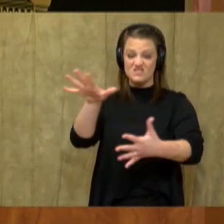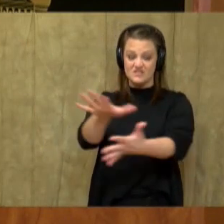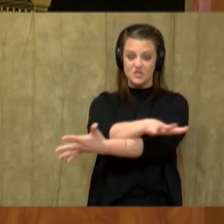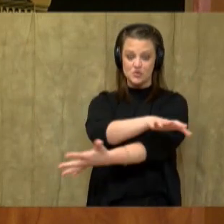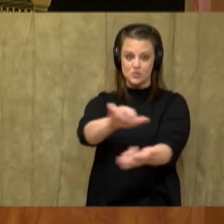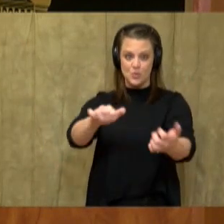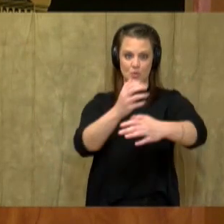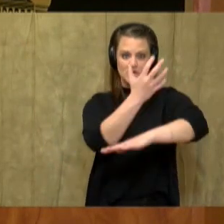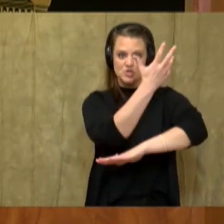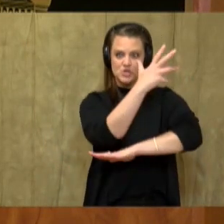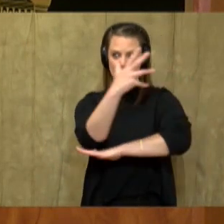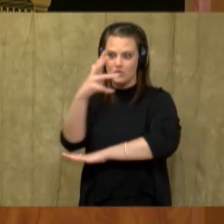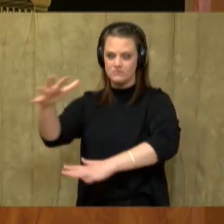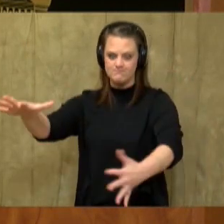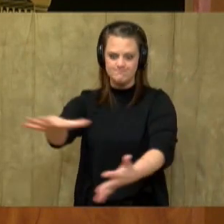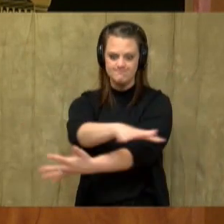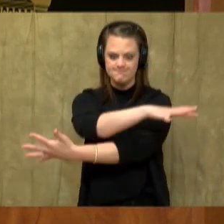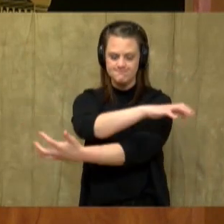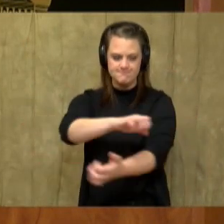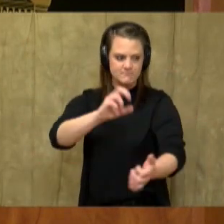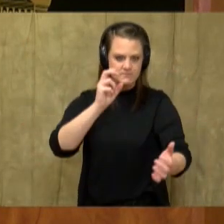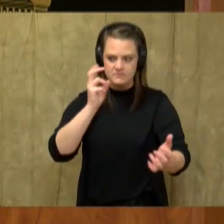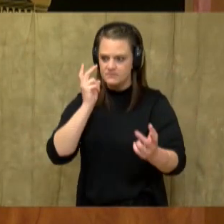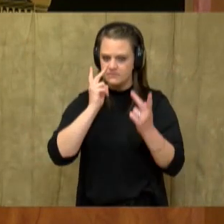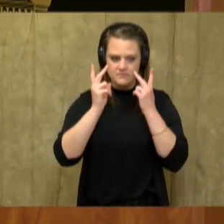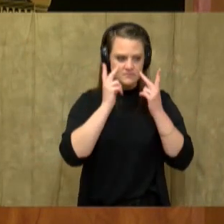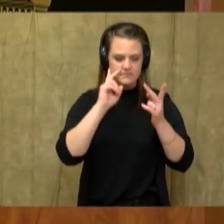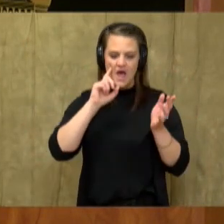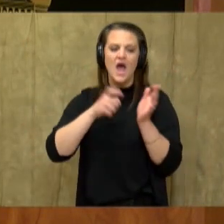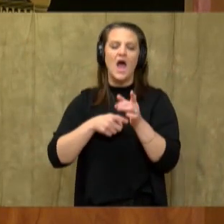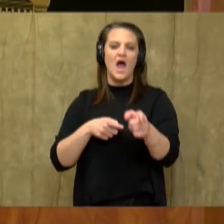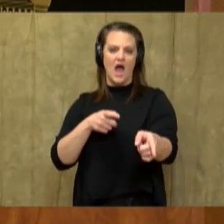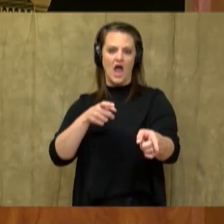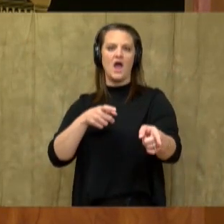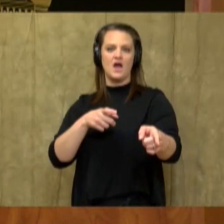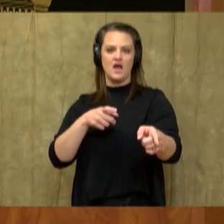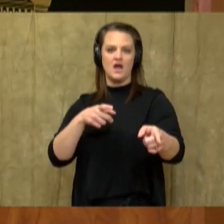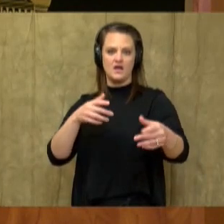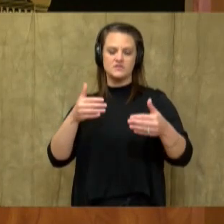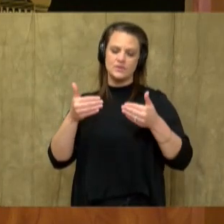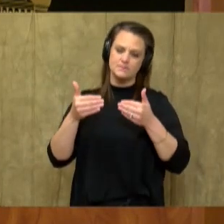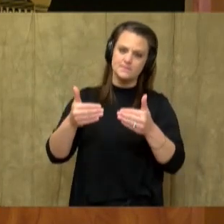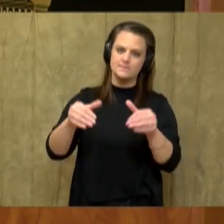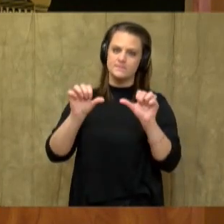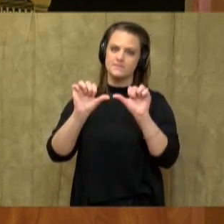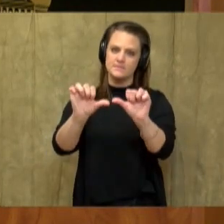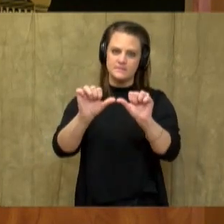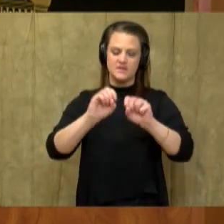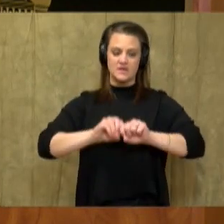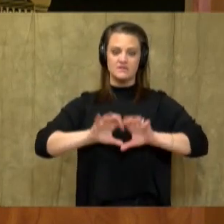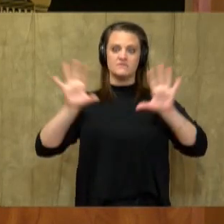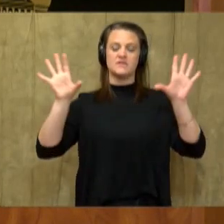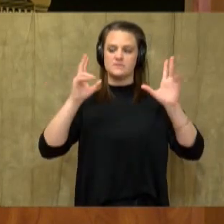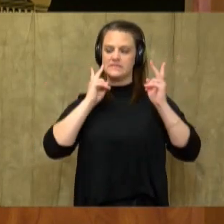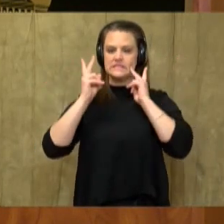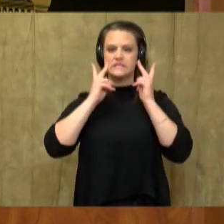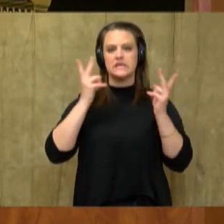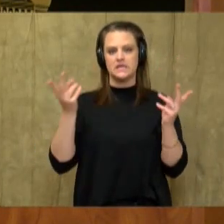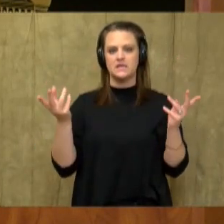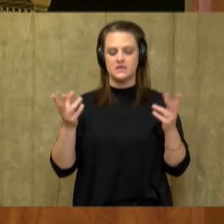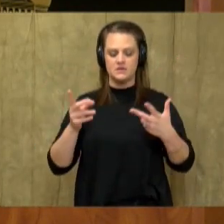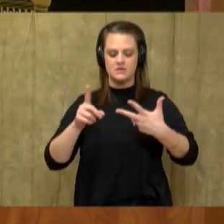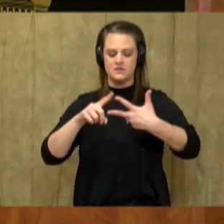destroy the jungles in Vietnam to be able to see and carry out operations and be able to visibly be able to see where our enemy